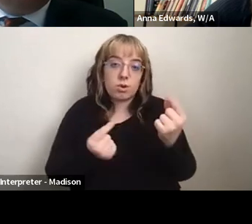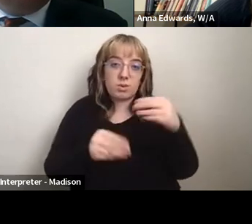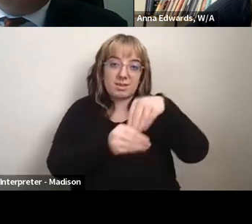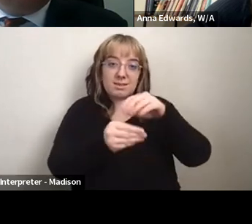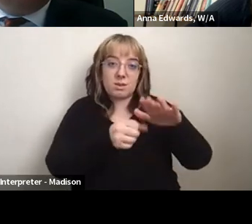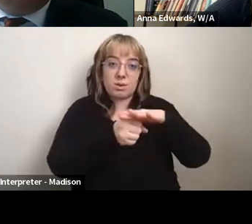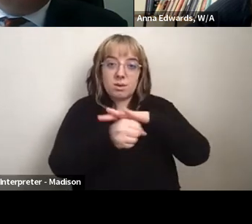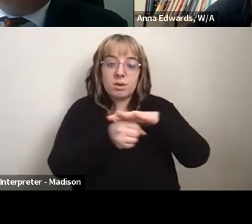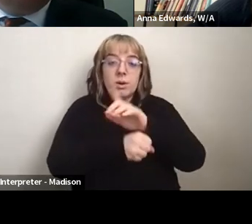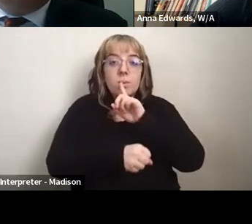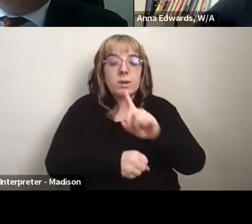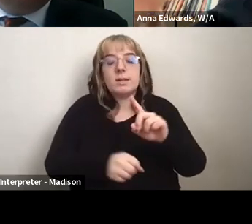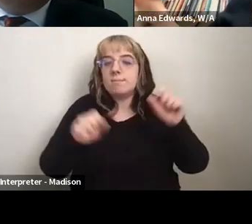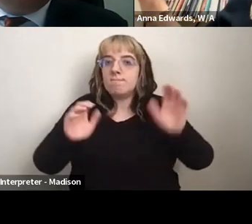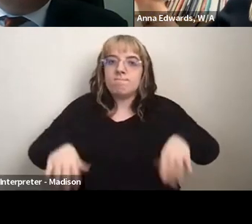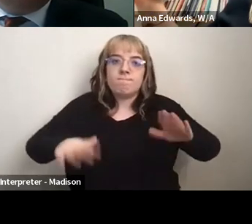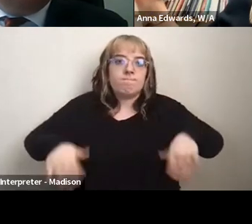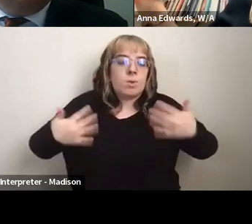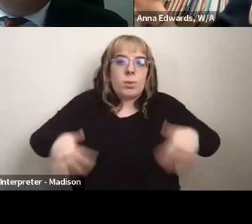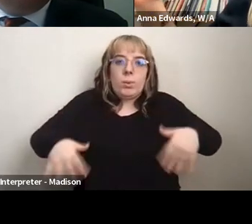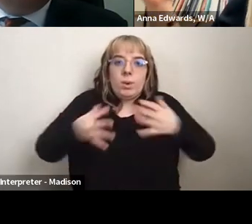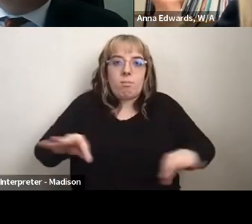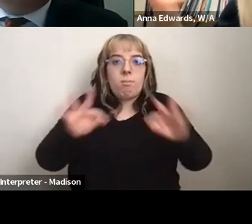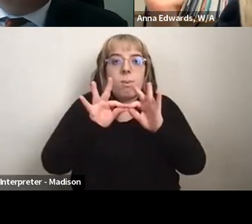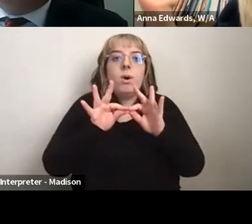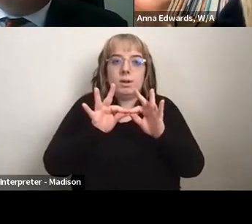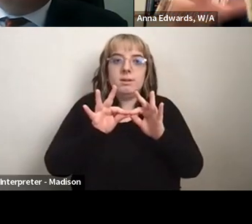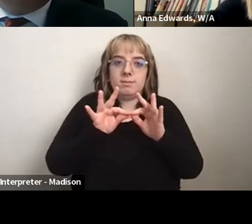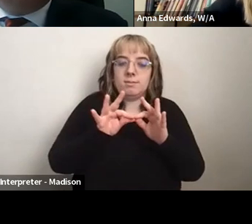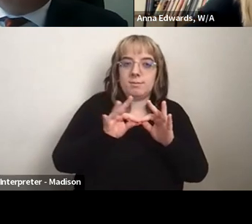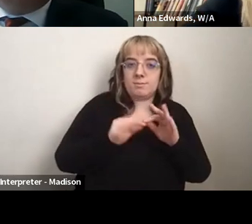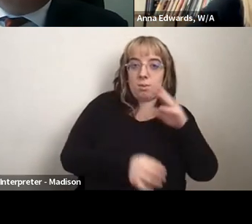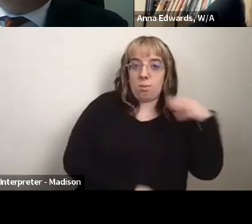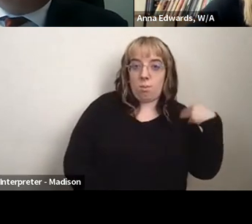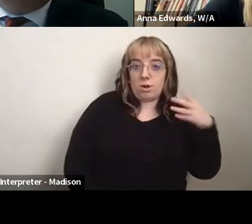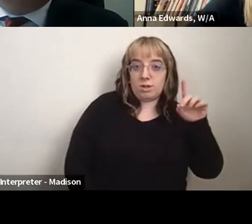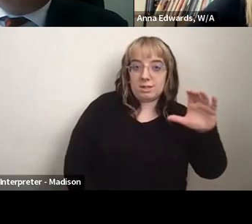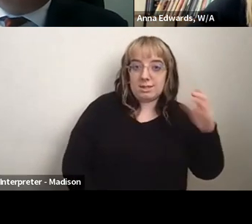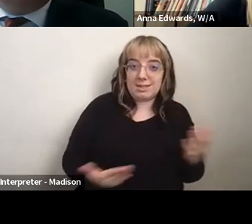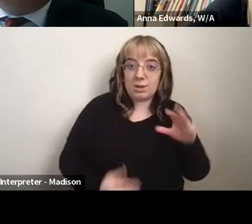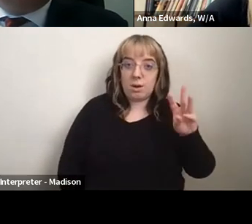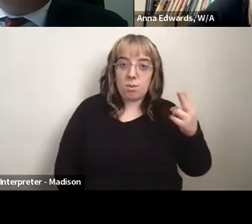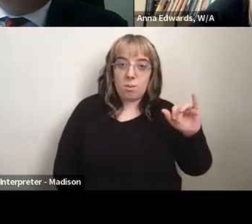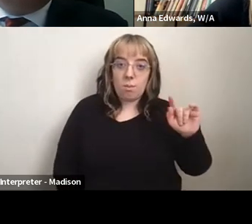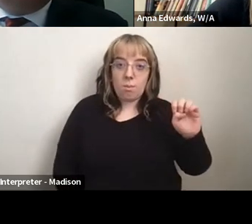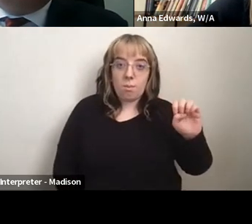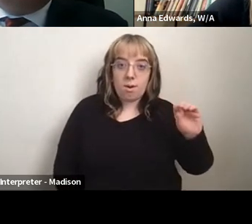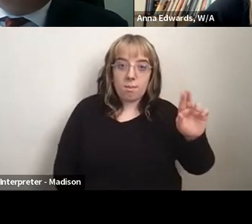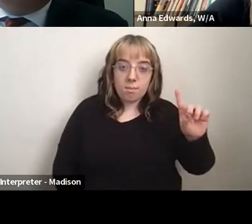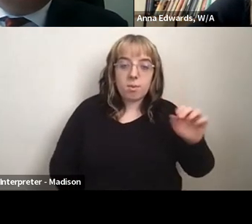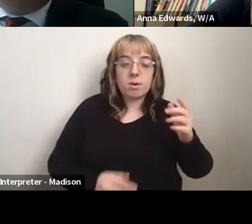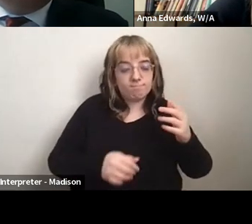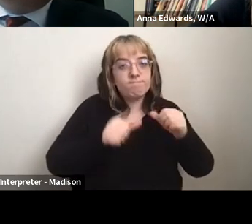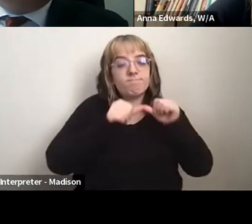is absolutely critical to making the case here in DC, where we're located at Whiteboard, to continuing to increase those